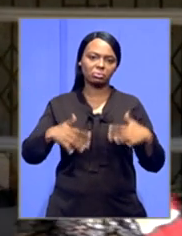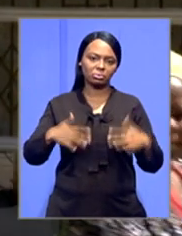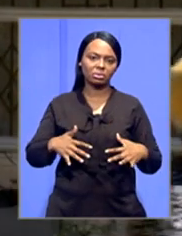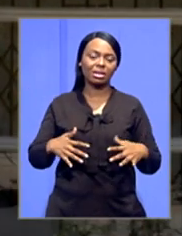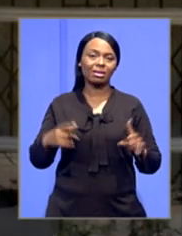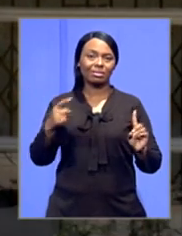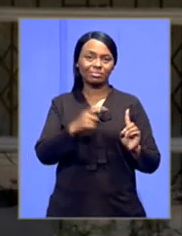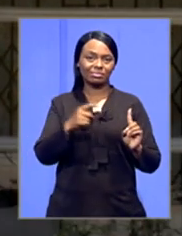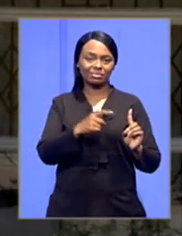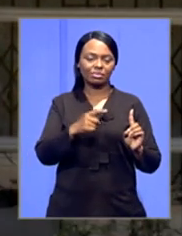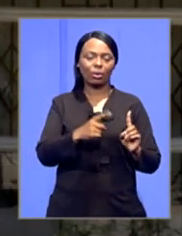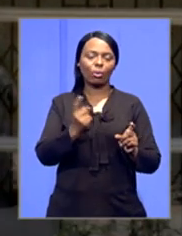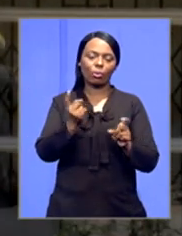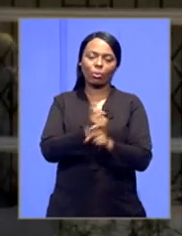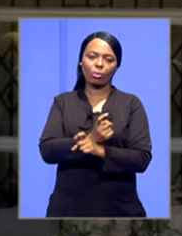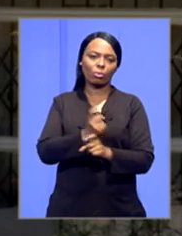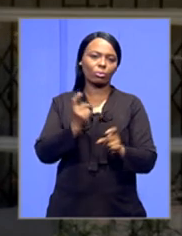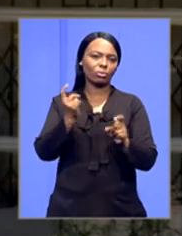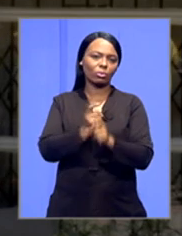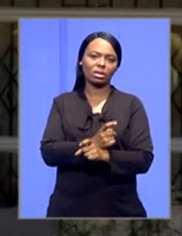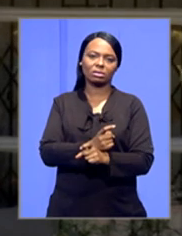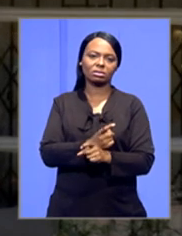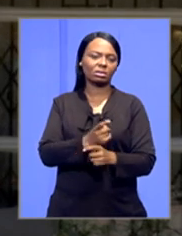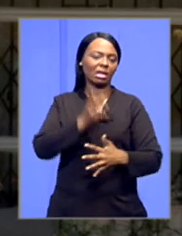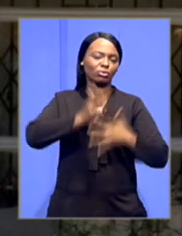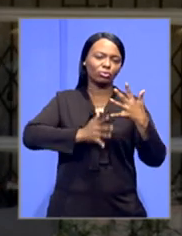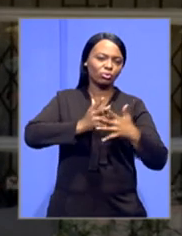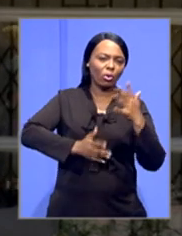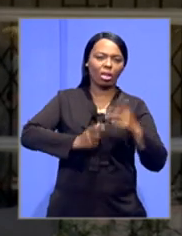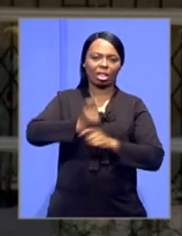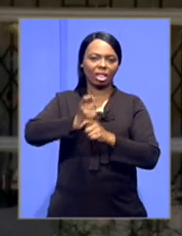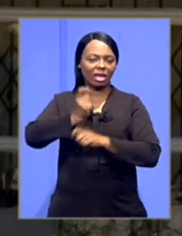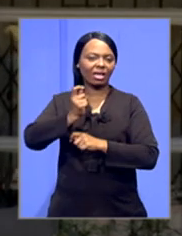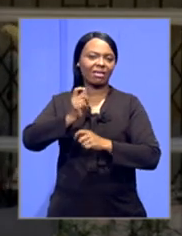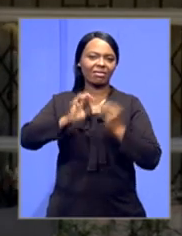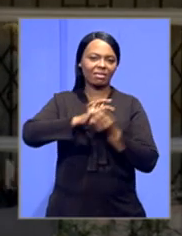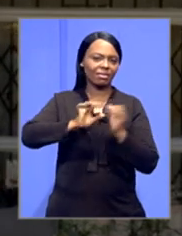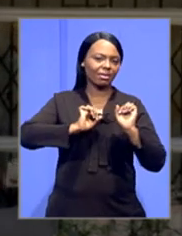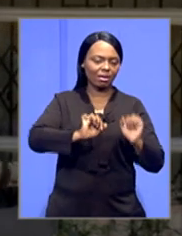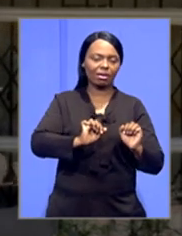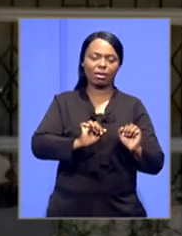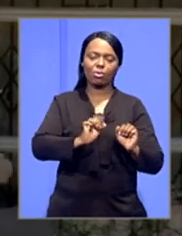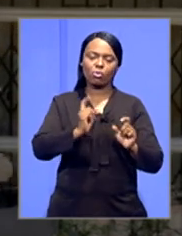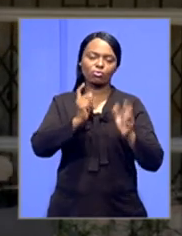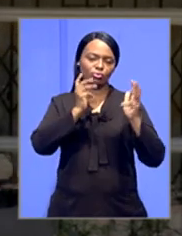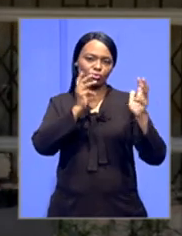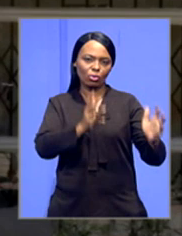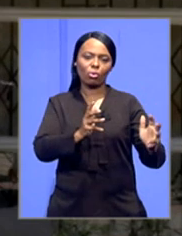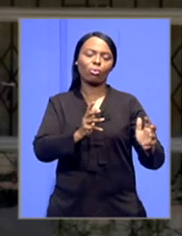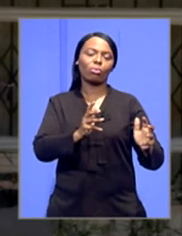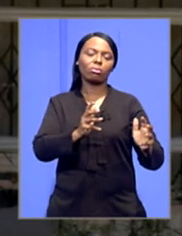The guy who always cracked jokes with his family, always liked